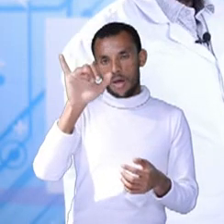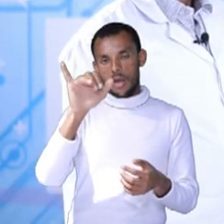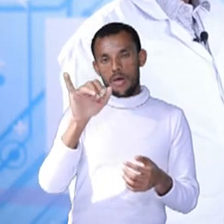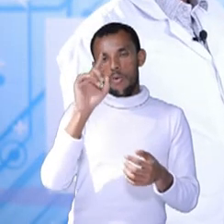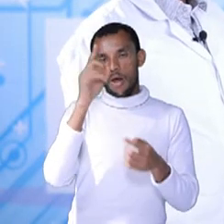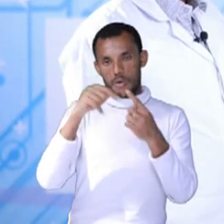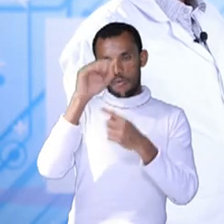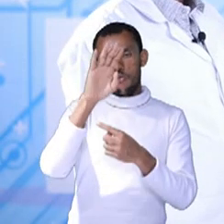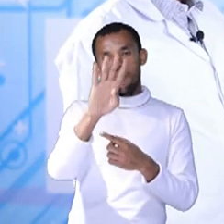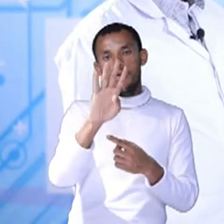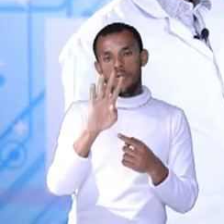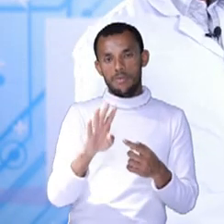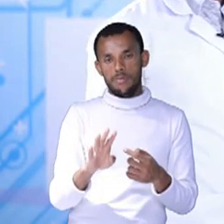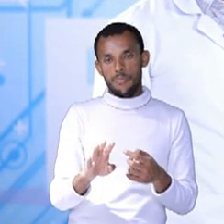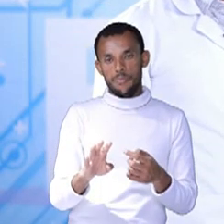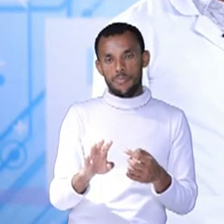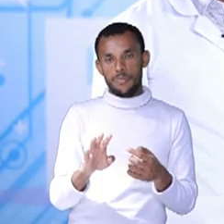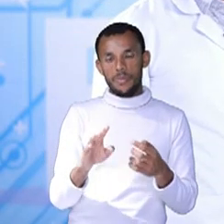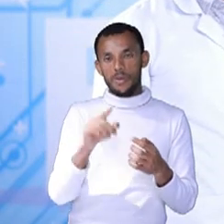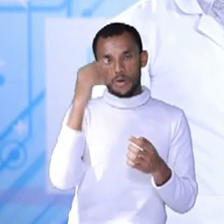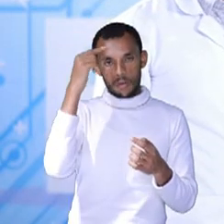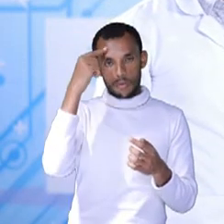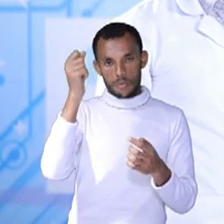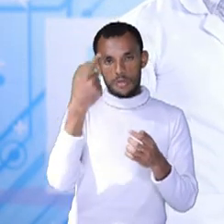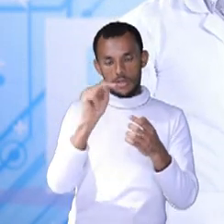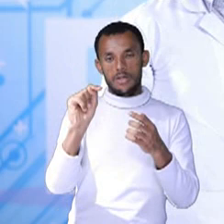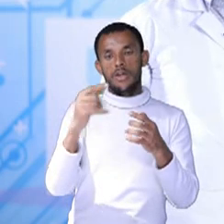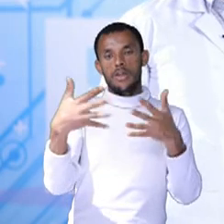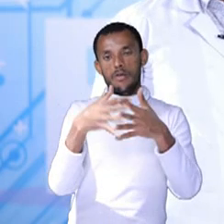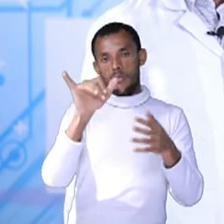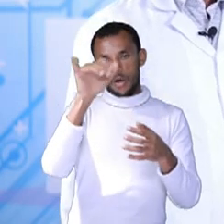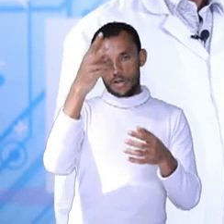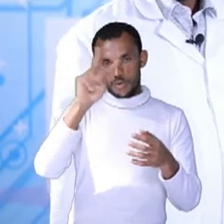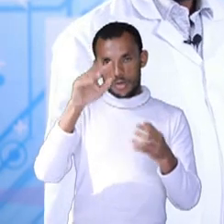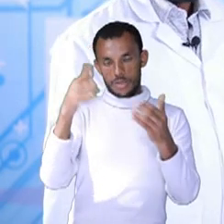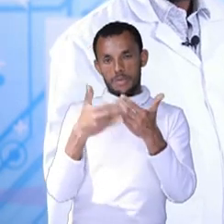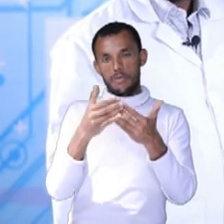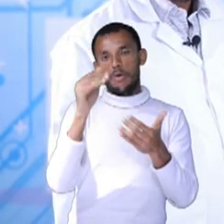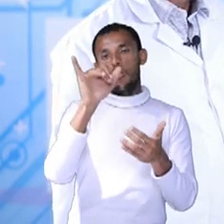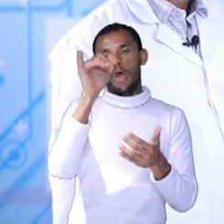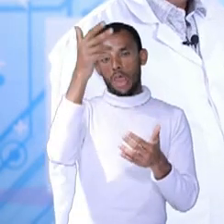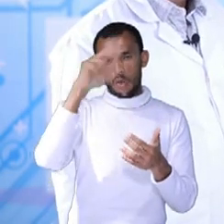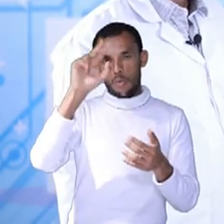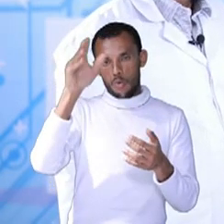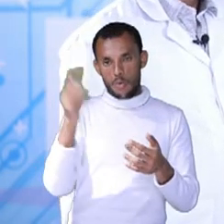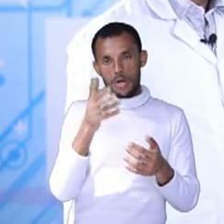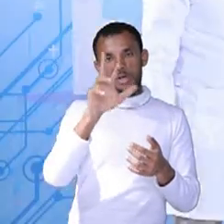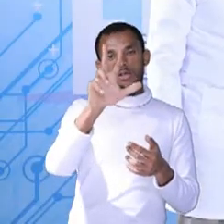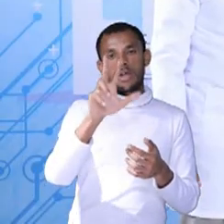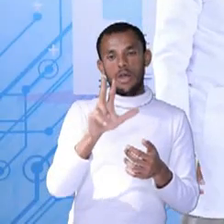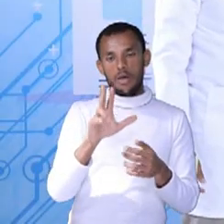up to 4. As you remember, the integration of y squared is simply this y cubed over